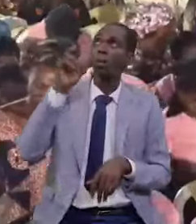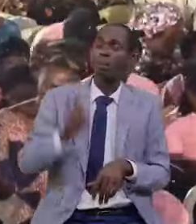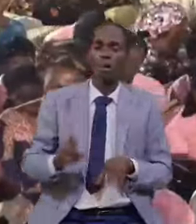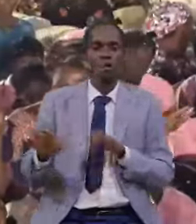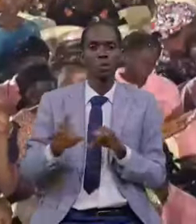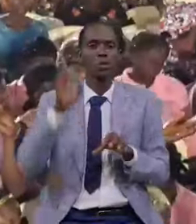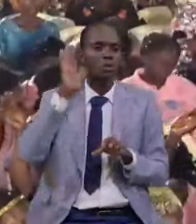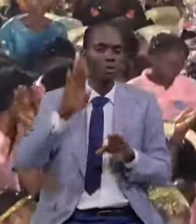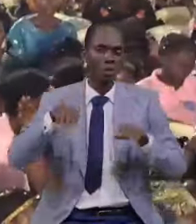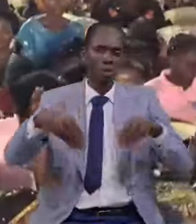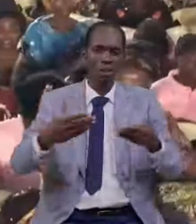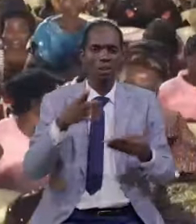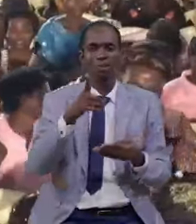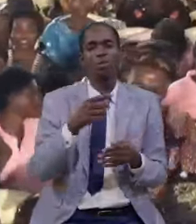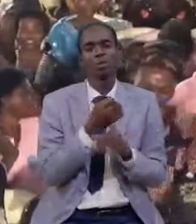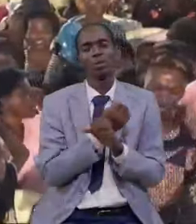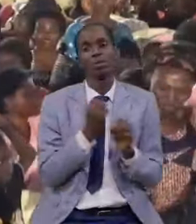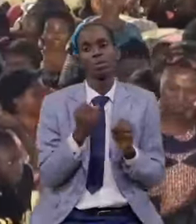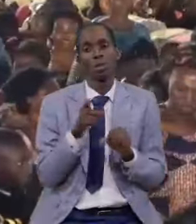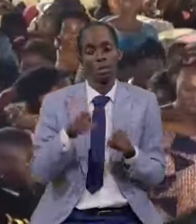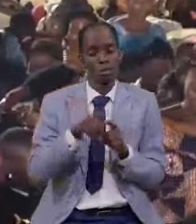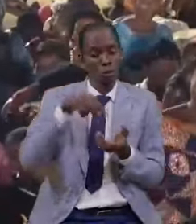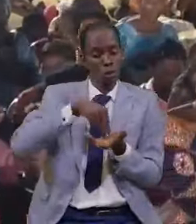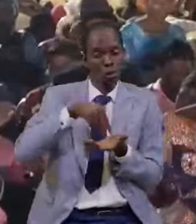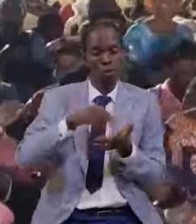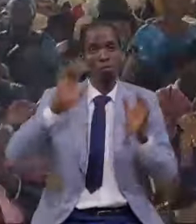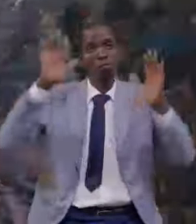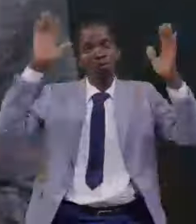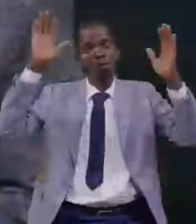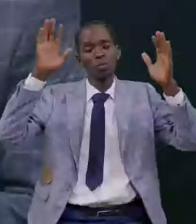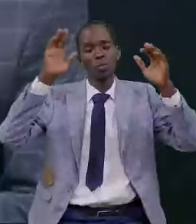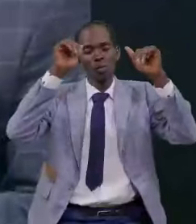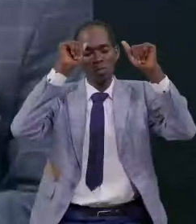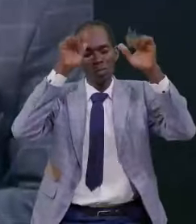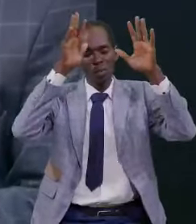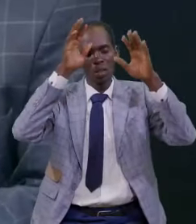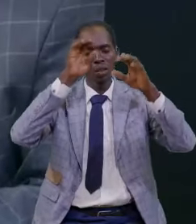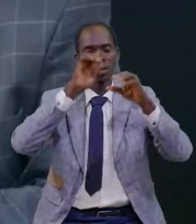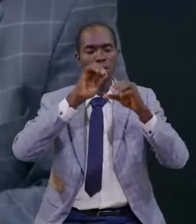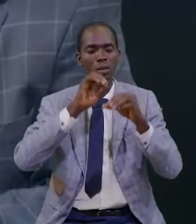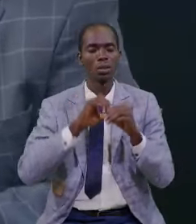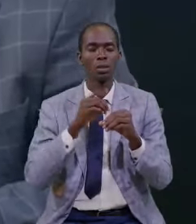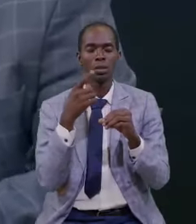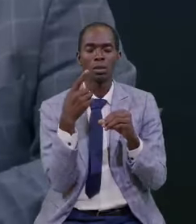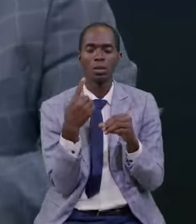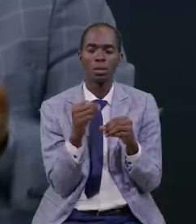your hand, you are standing up. We're praying together now. Father, in the wonderful, peaceful,